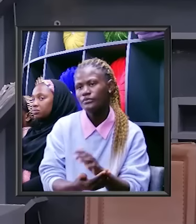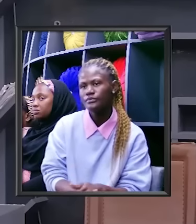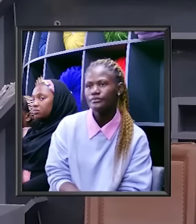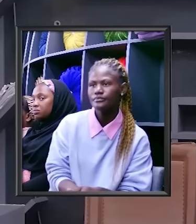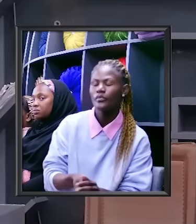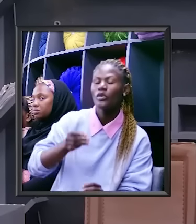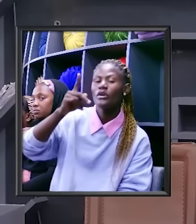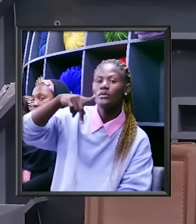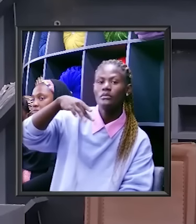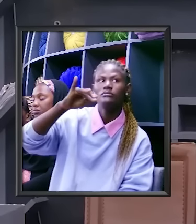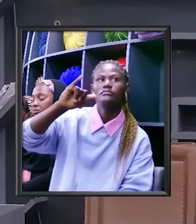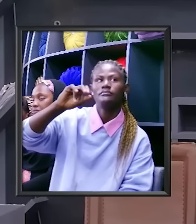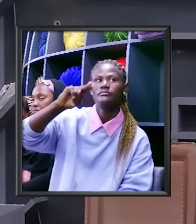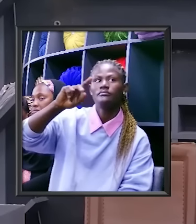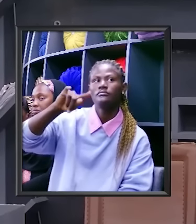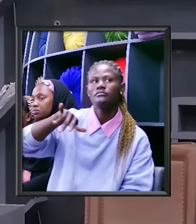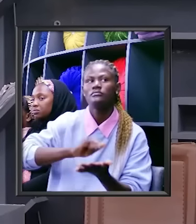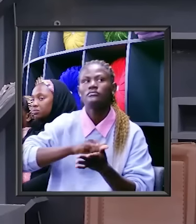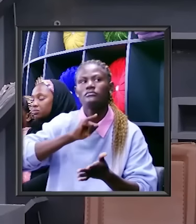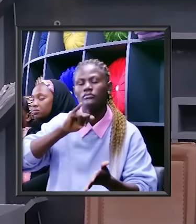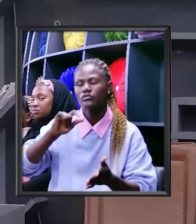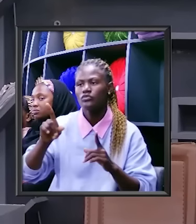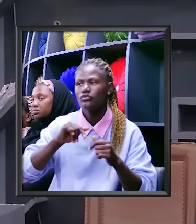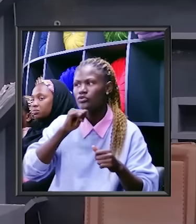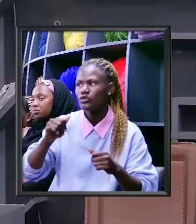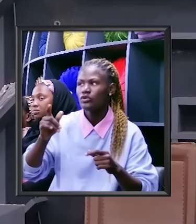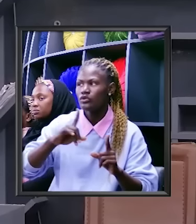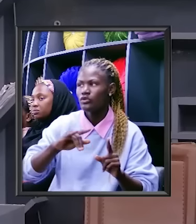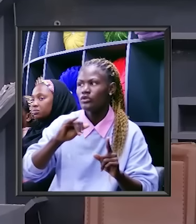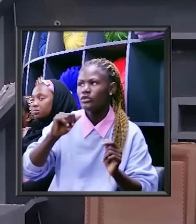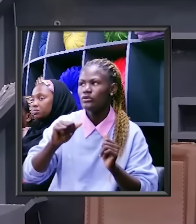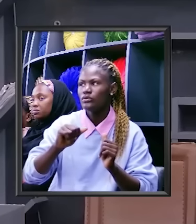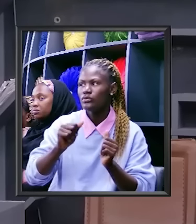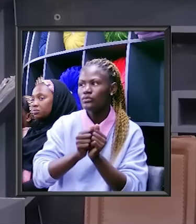Print where we say, you know, even take and do rough paper.